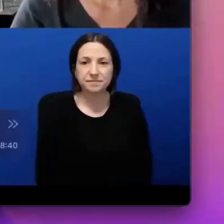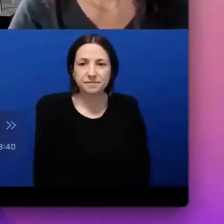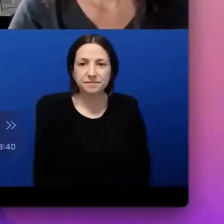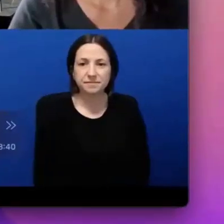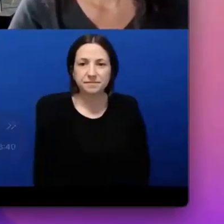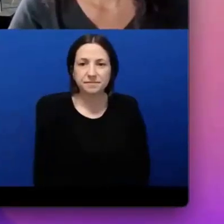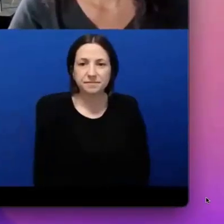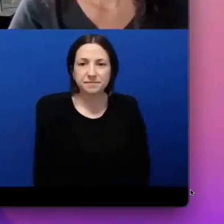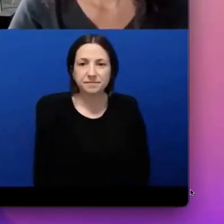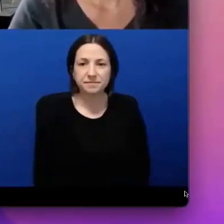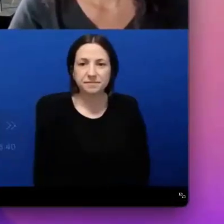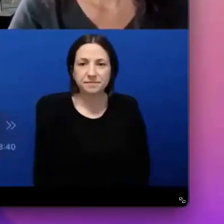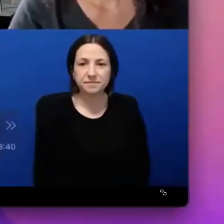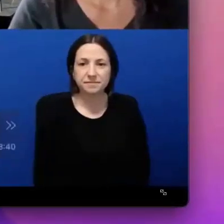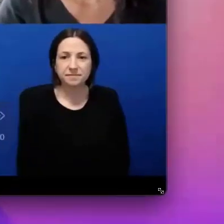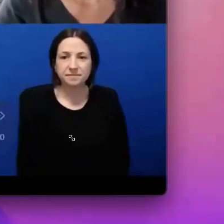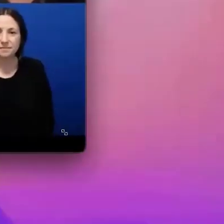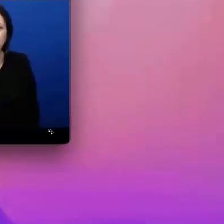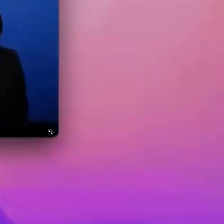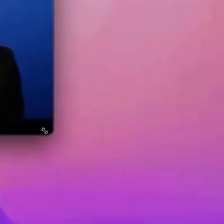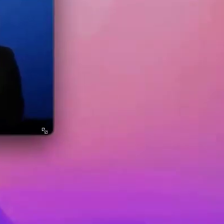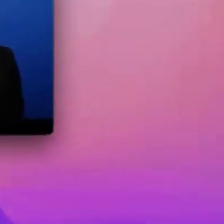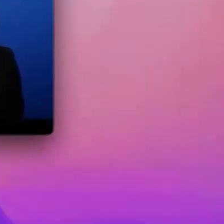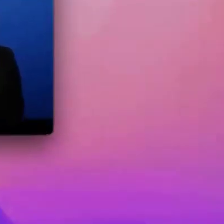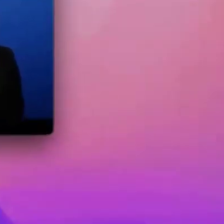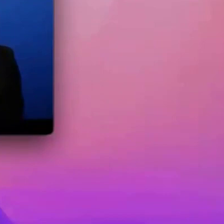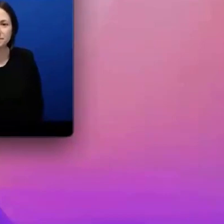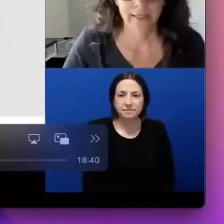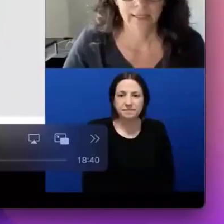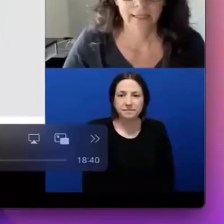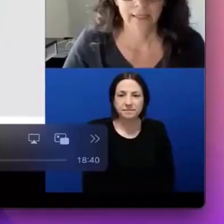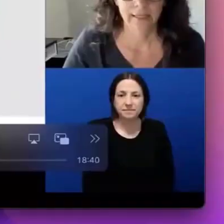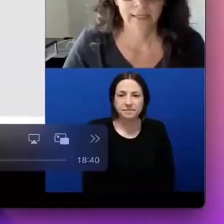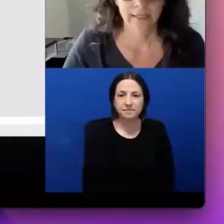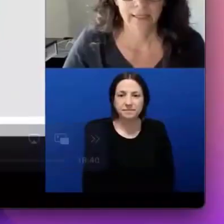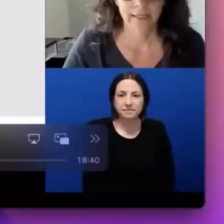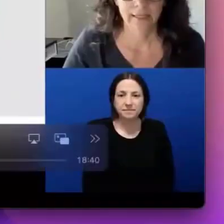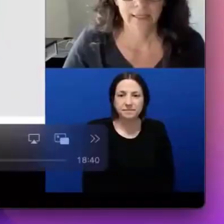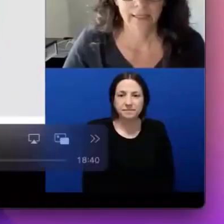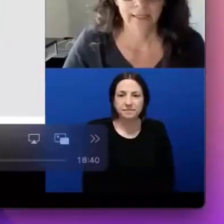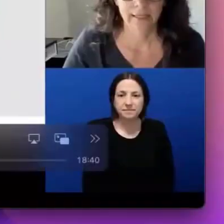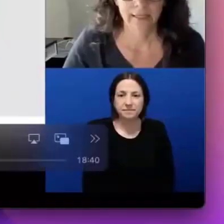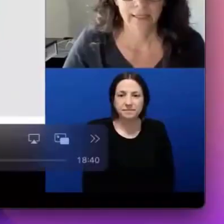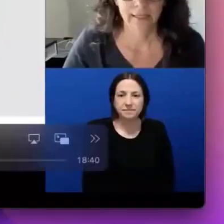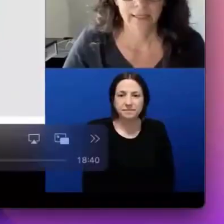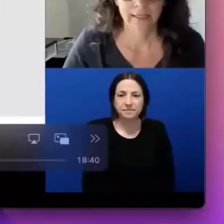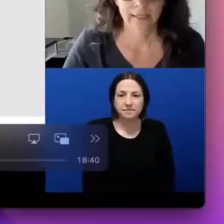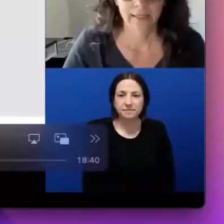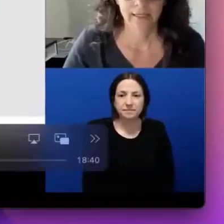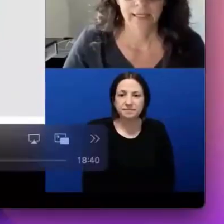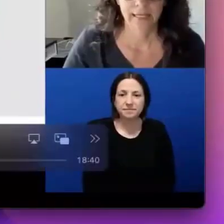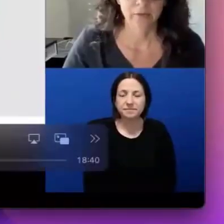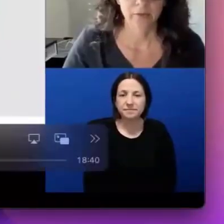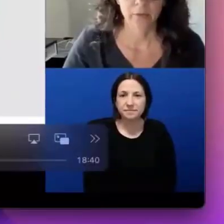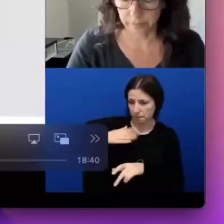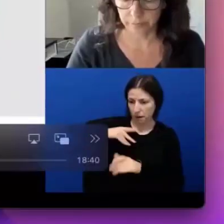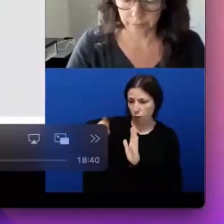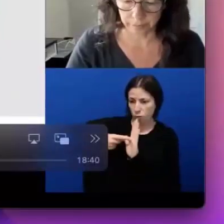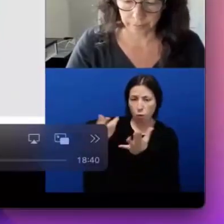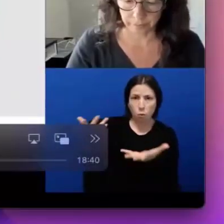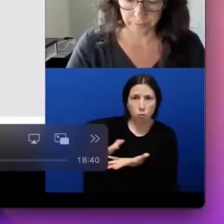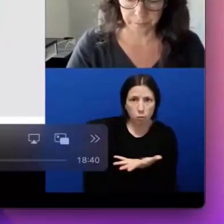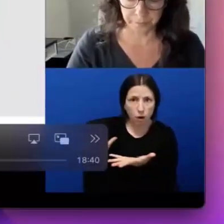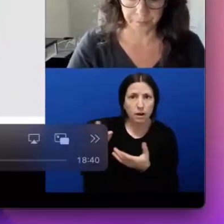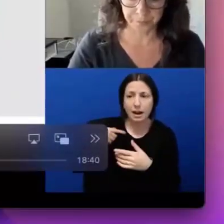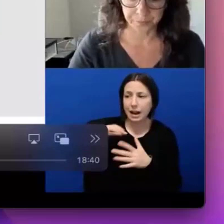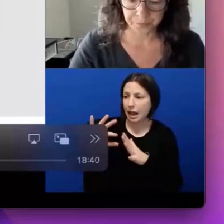Yes, Yep. we do. Perfect. Yes. So what we see here, this will be the final product. So Hello, everyone.